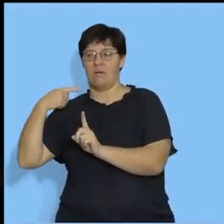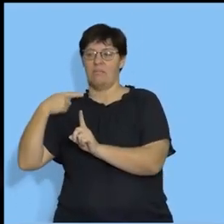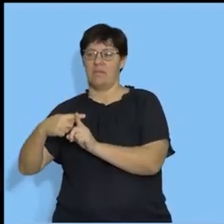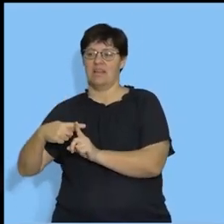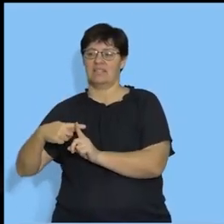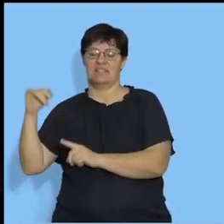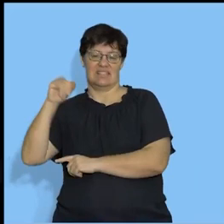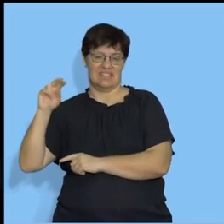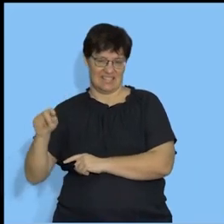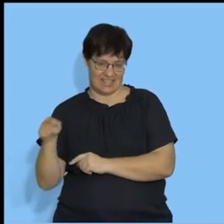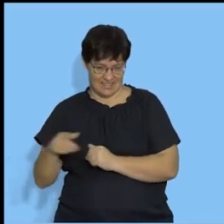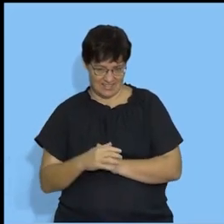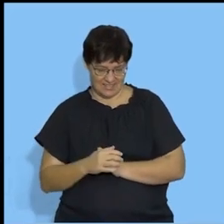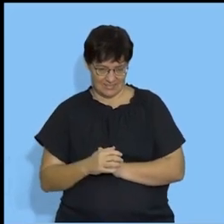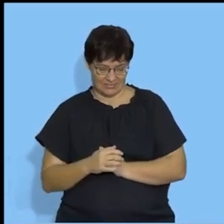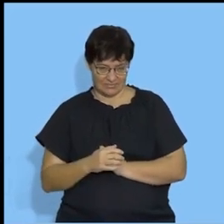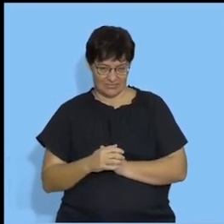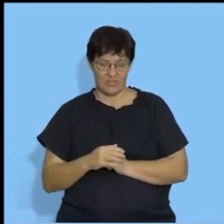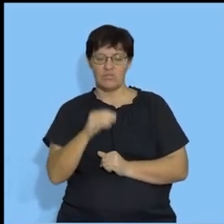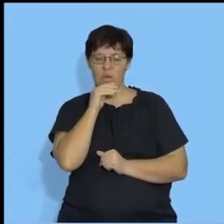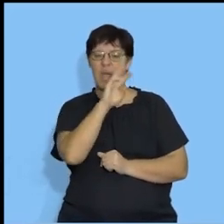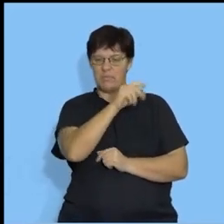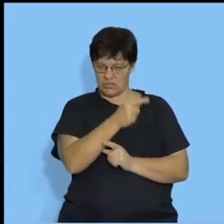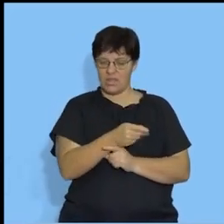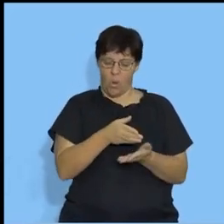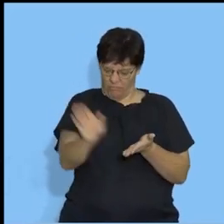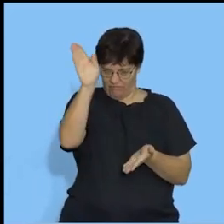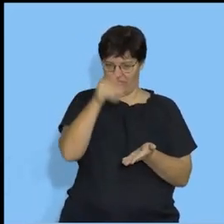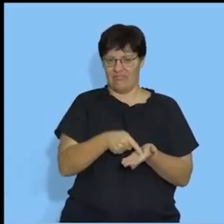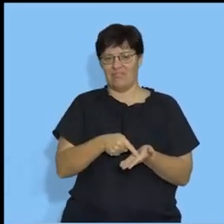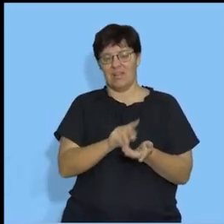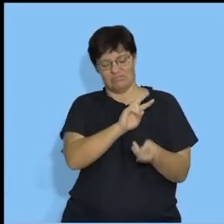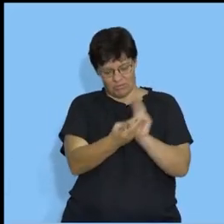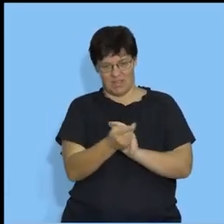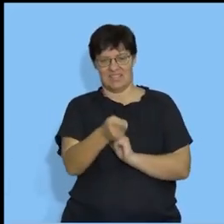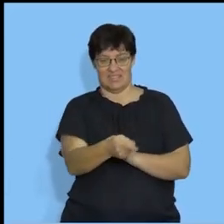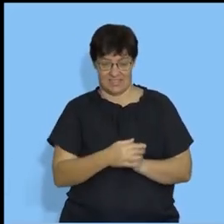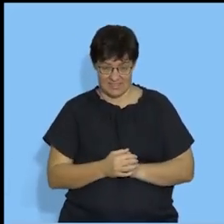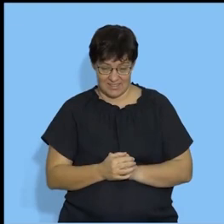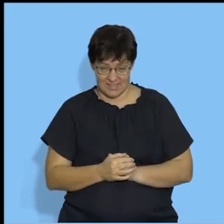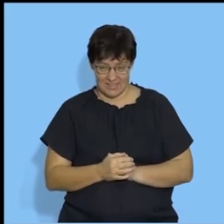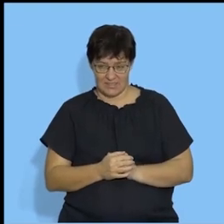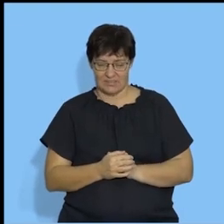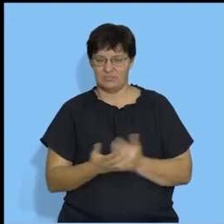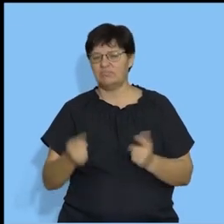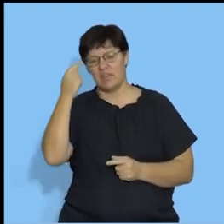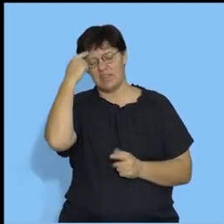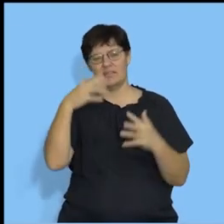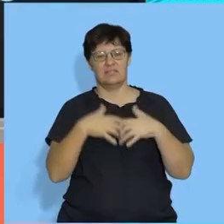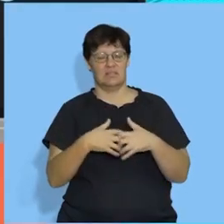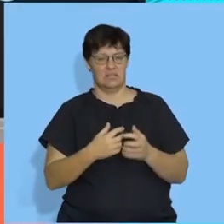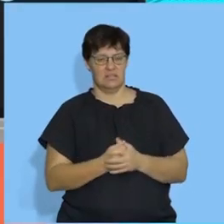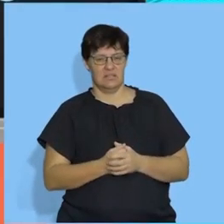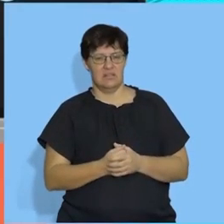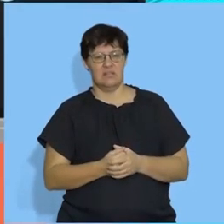that magnesium was able to displace the zinc. Right. So, or if you can think of displacement in terms